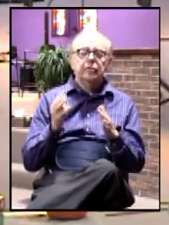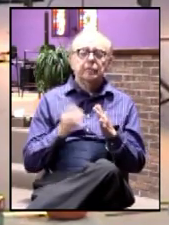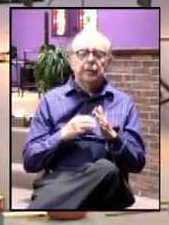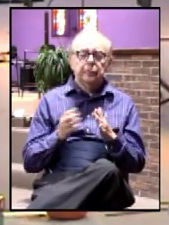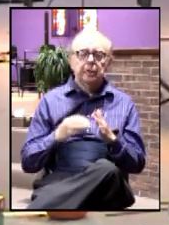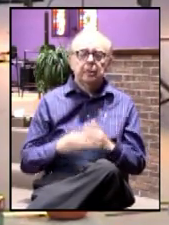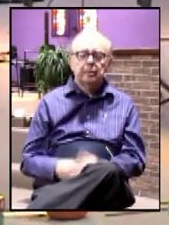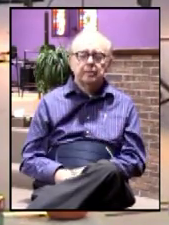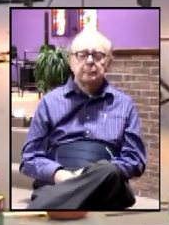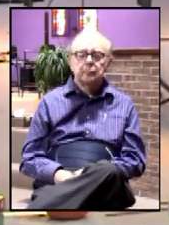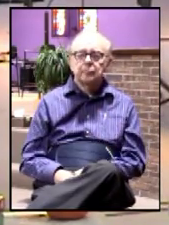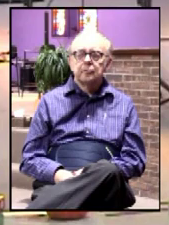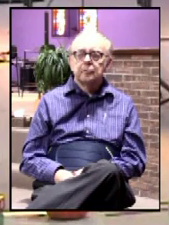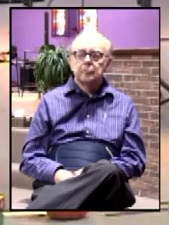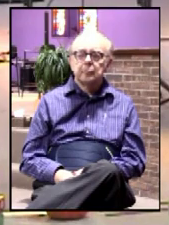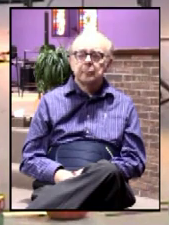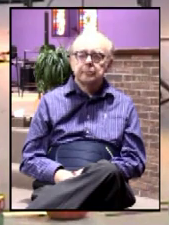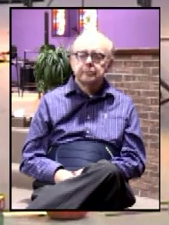music.